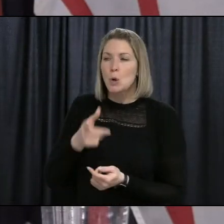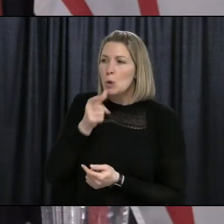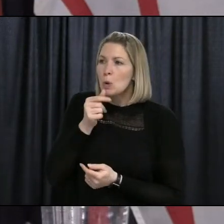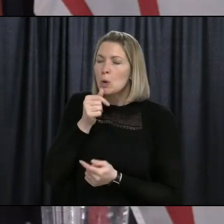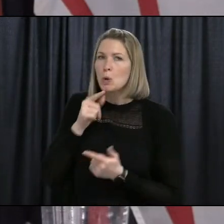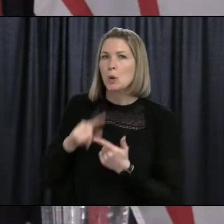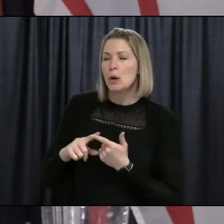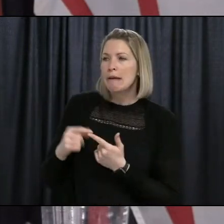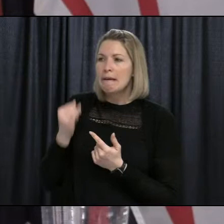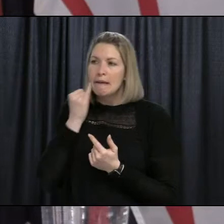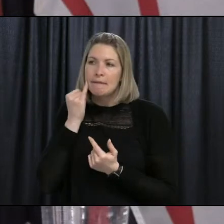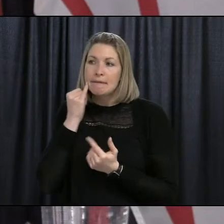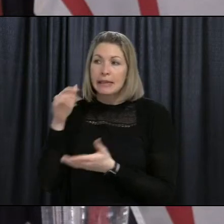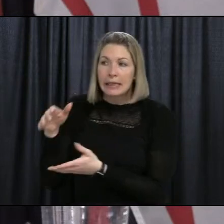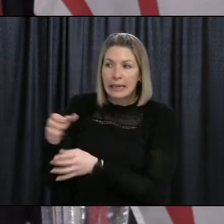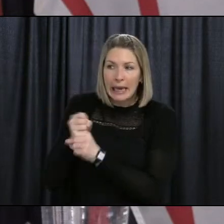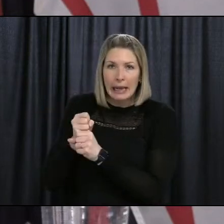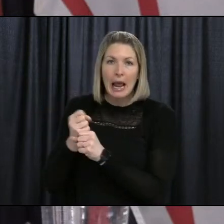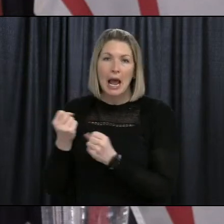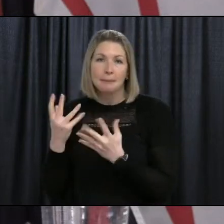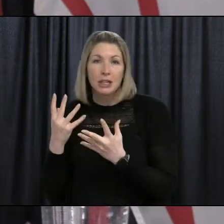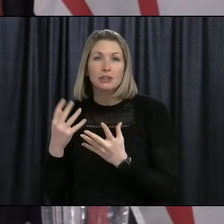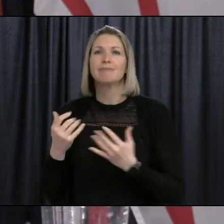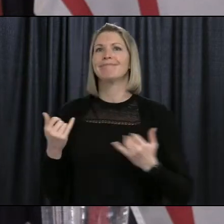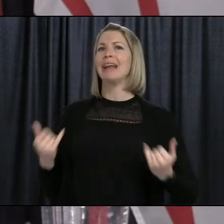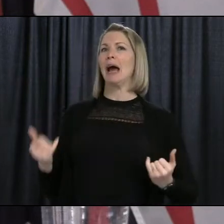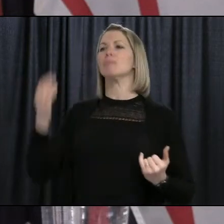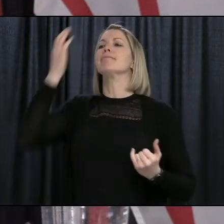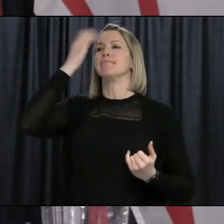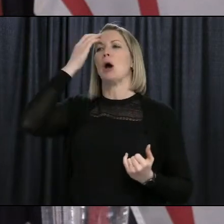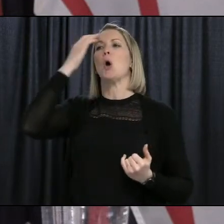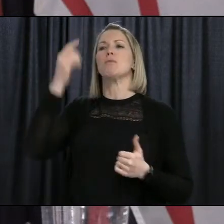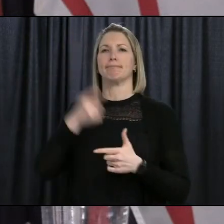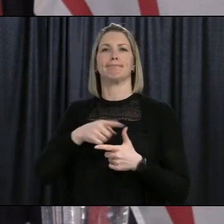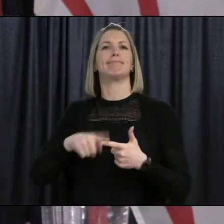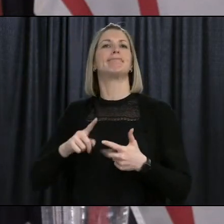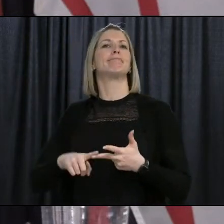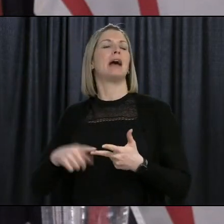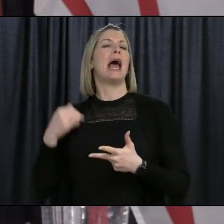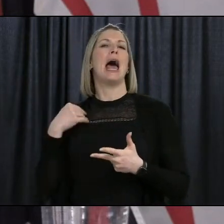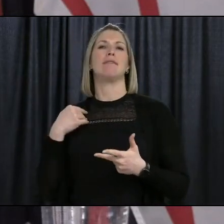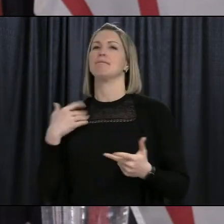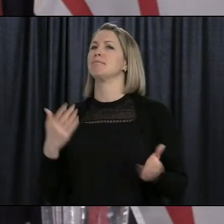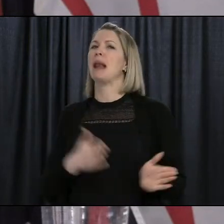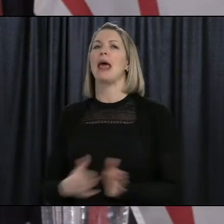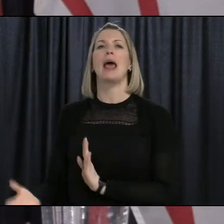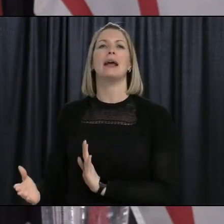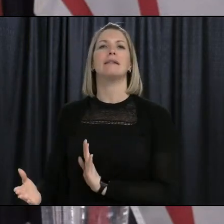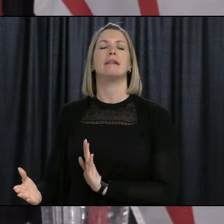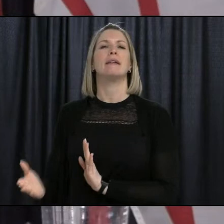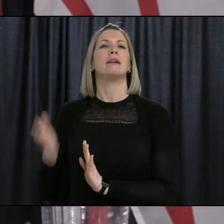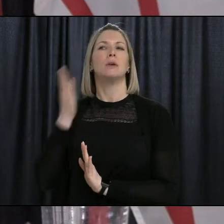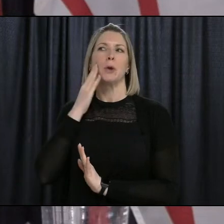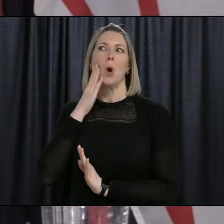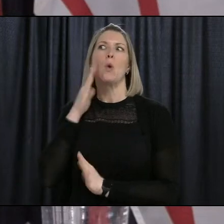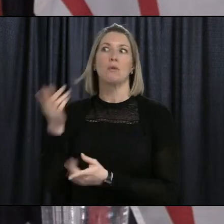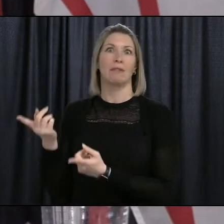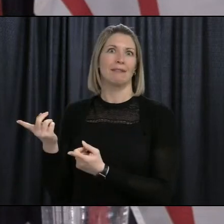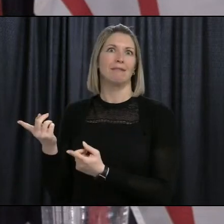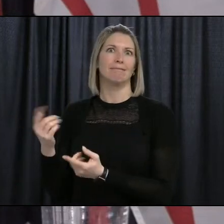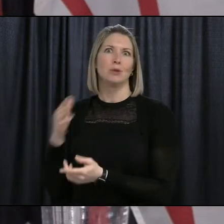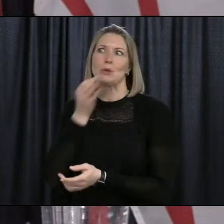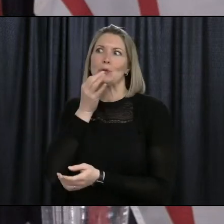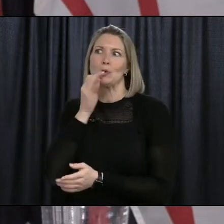rest of our rollout plans. Our goal here at home is simple. Get everyone in Newfoundland and Labrador their